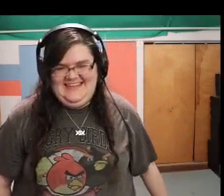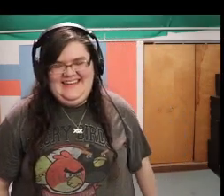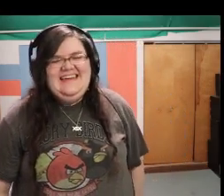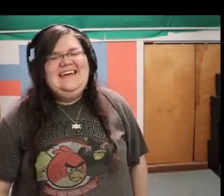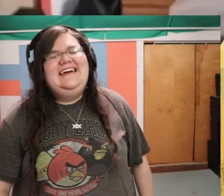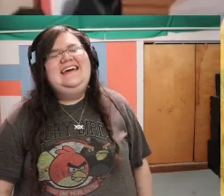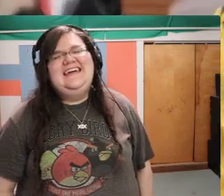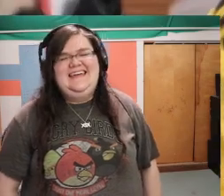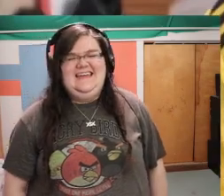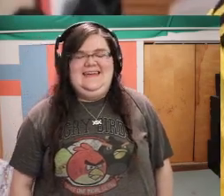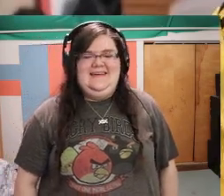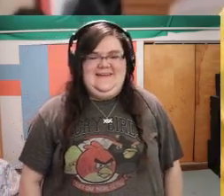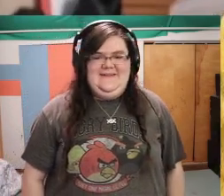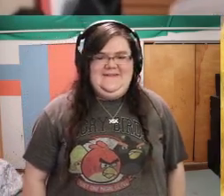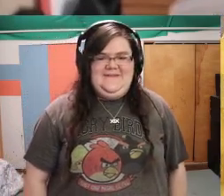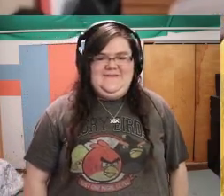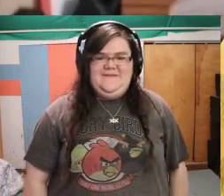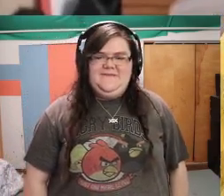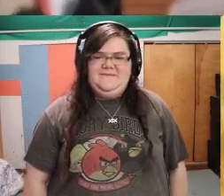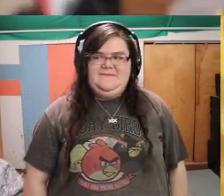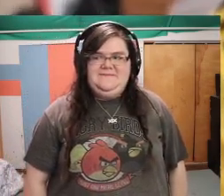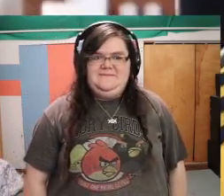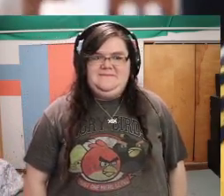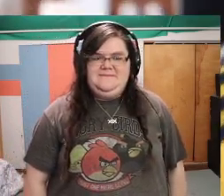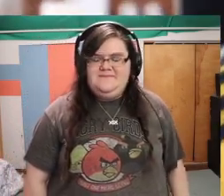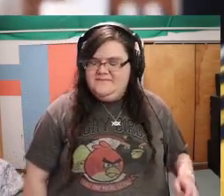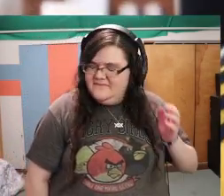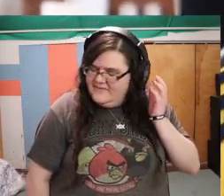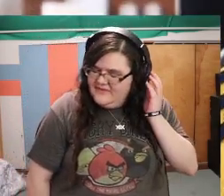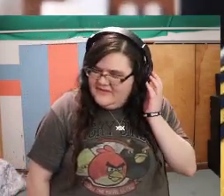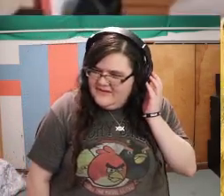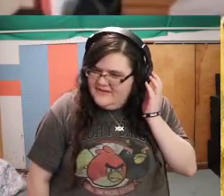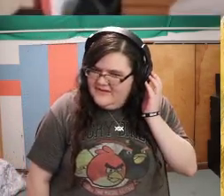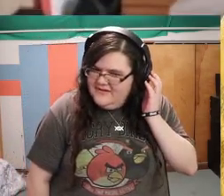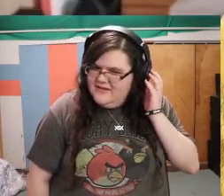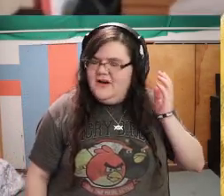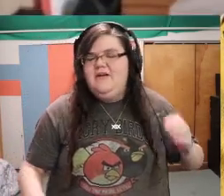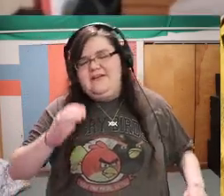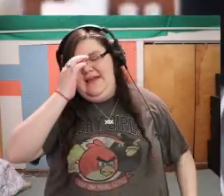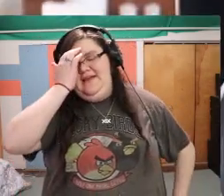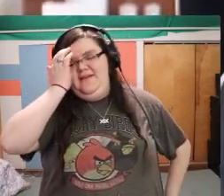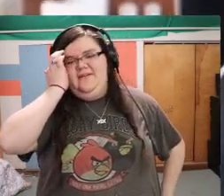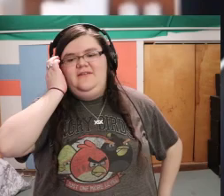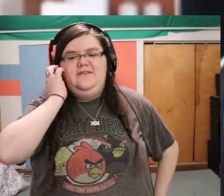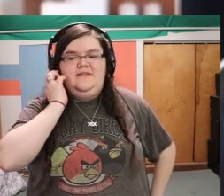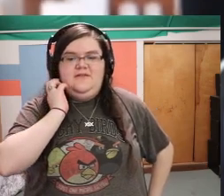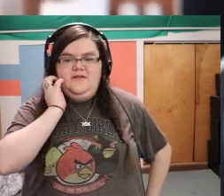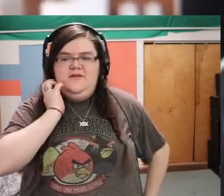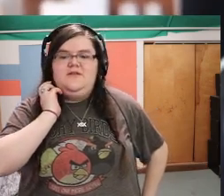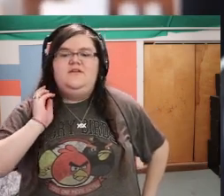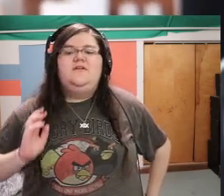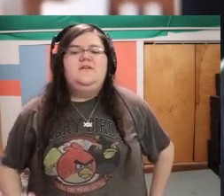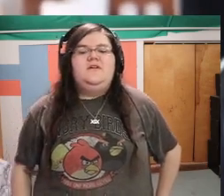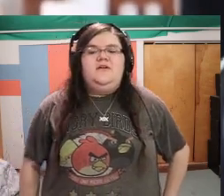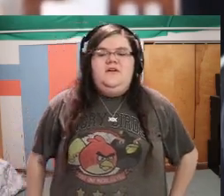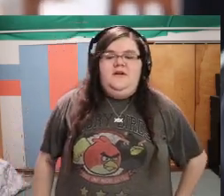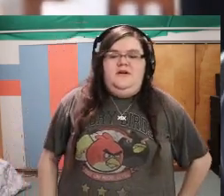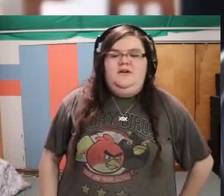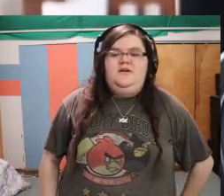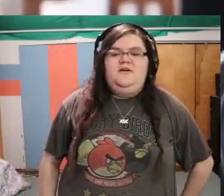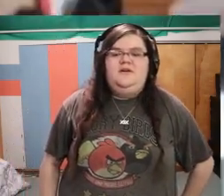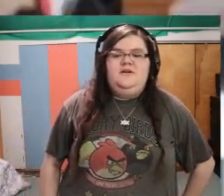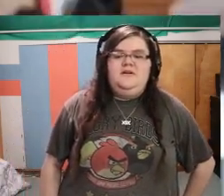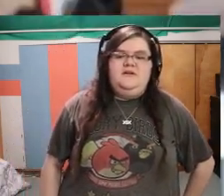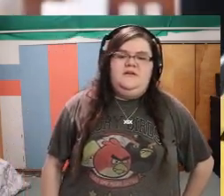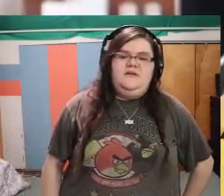Alright, bye. What question, go? I want to tell a young bro I made a diss track on Rice, and would you want to hear it? Okay, yeah, sure. Okay. Wait, I can show you. It's called